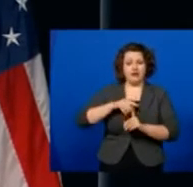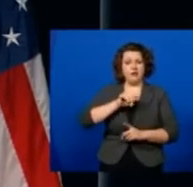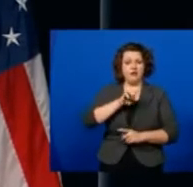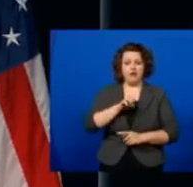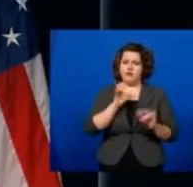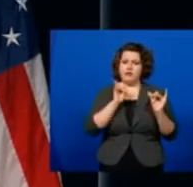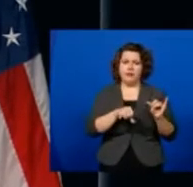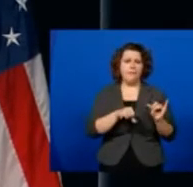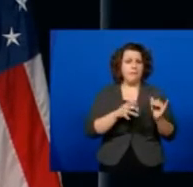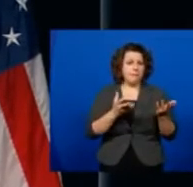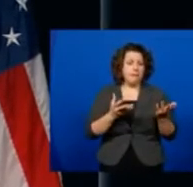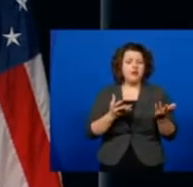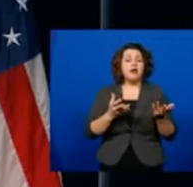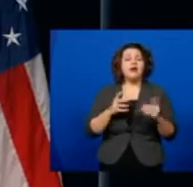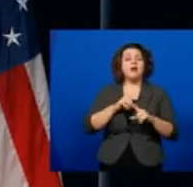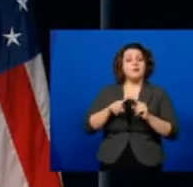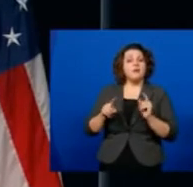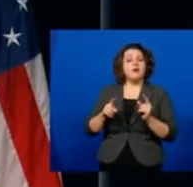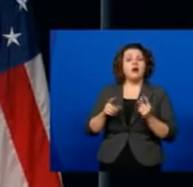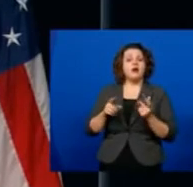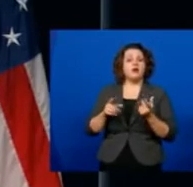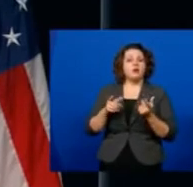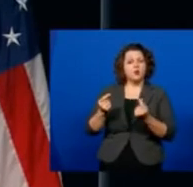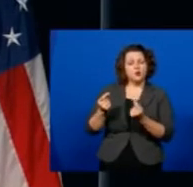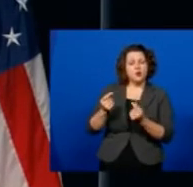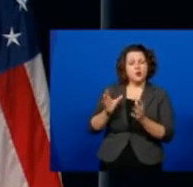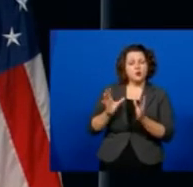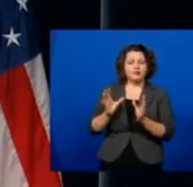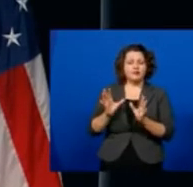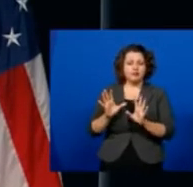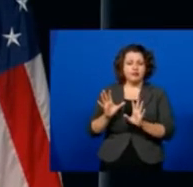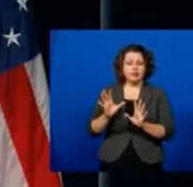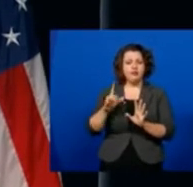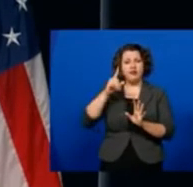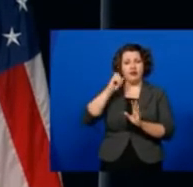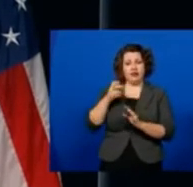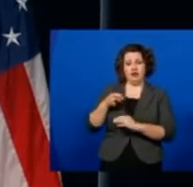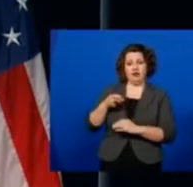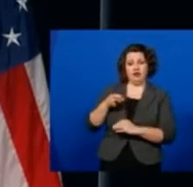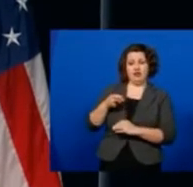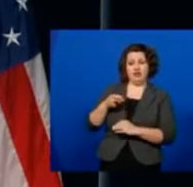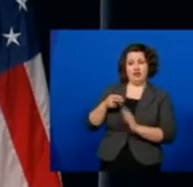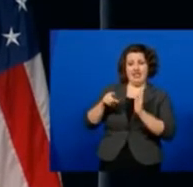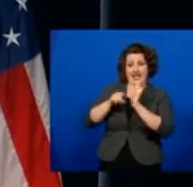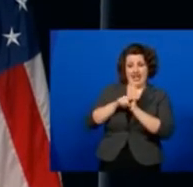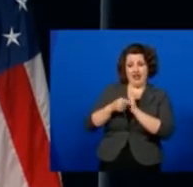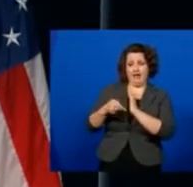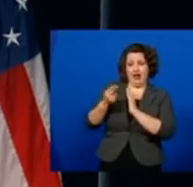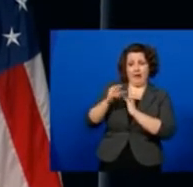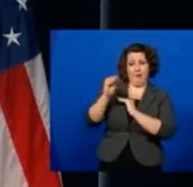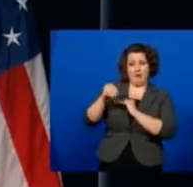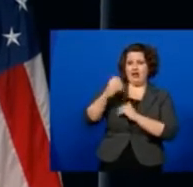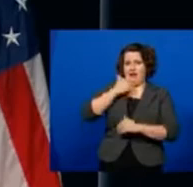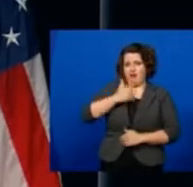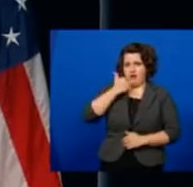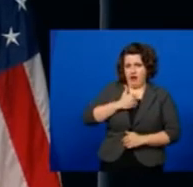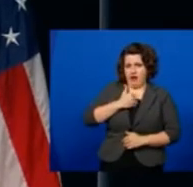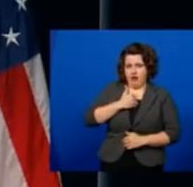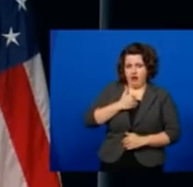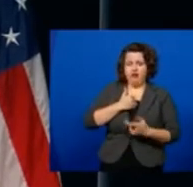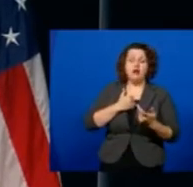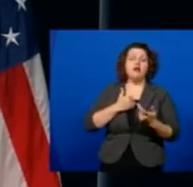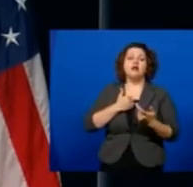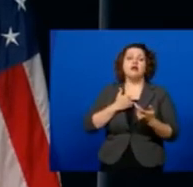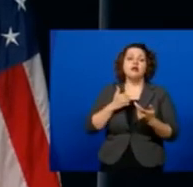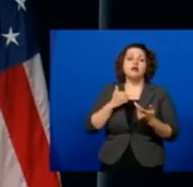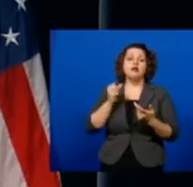the same. What it did do is actually, because of the high percentage of negatives that we see on a daily basis, it